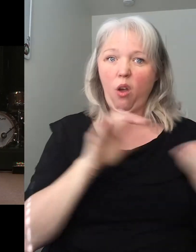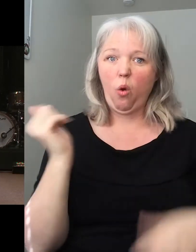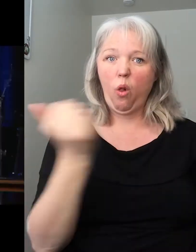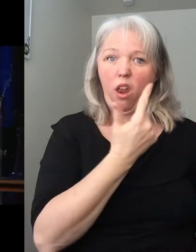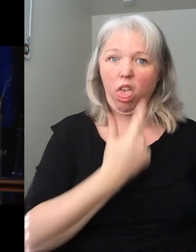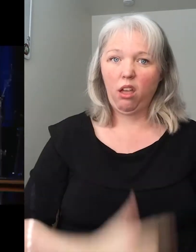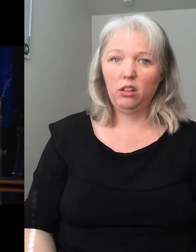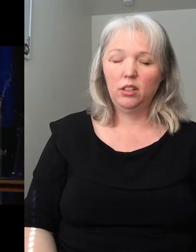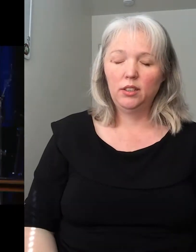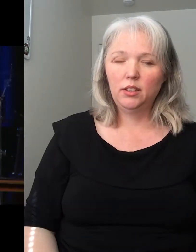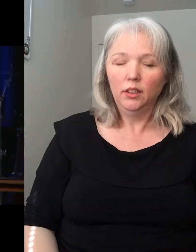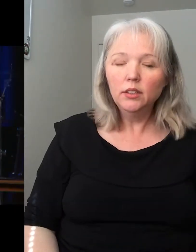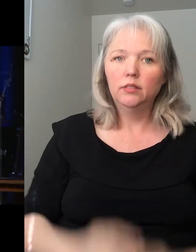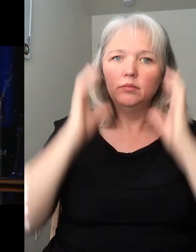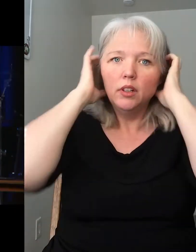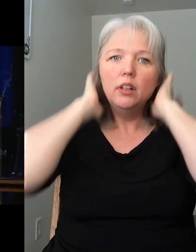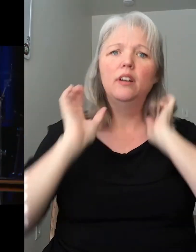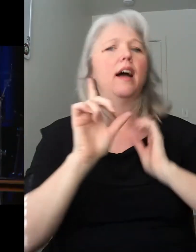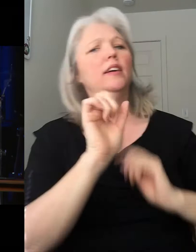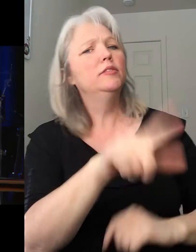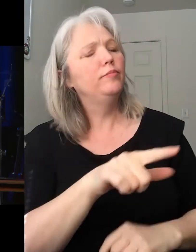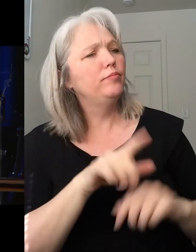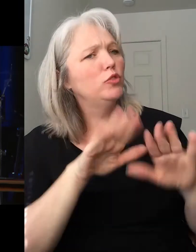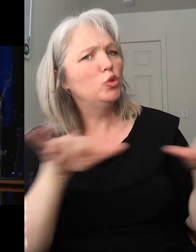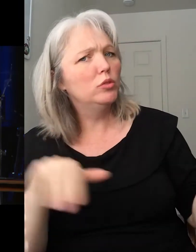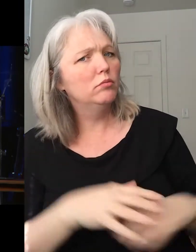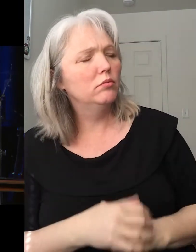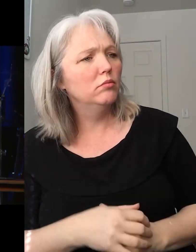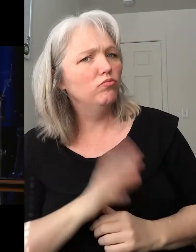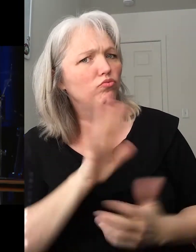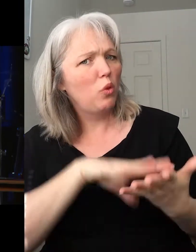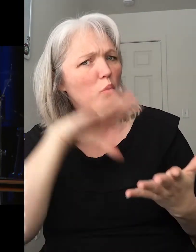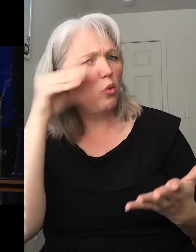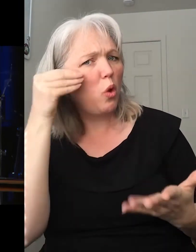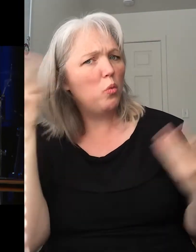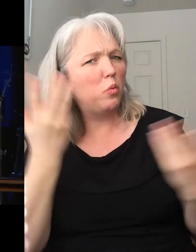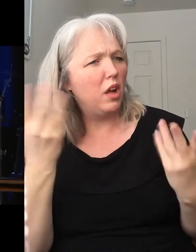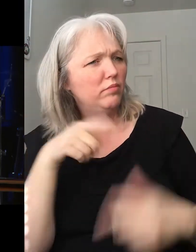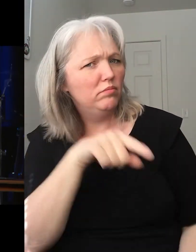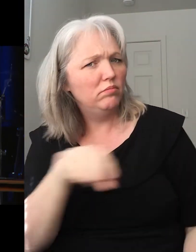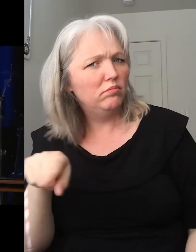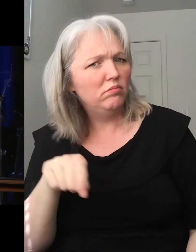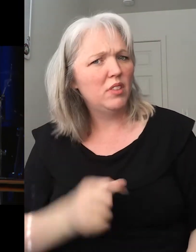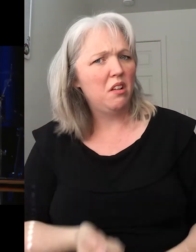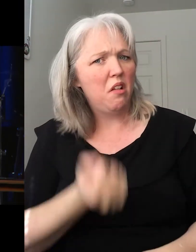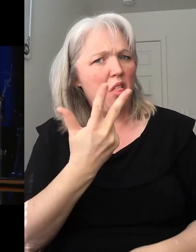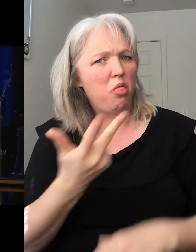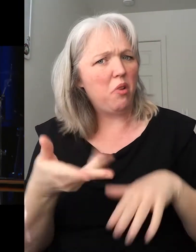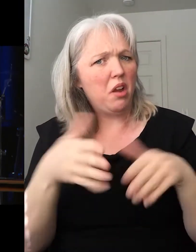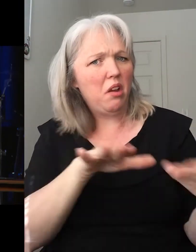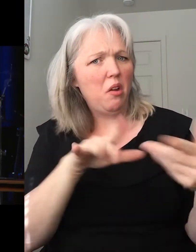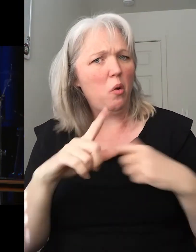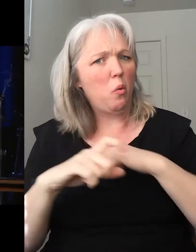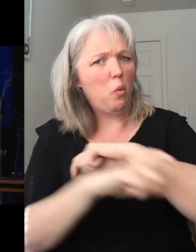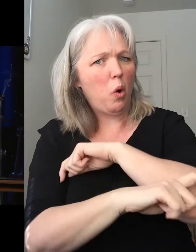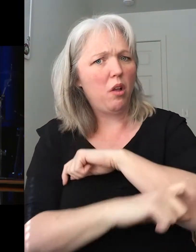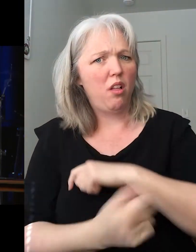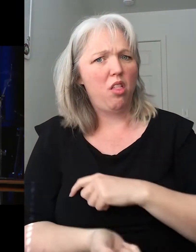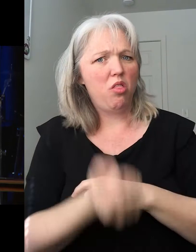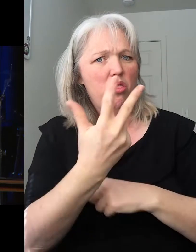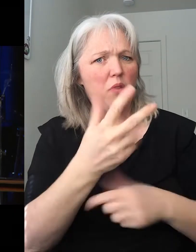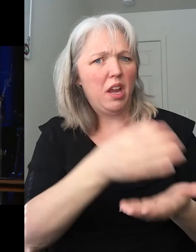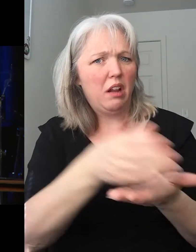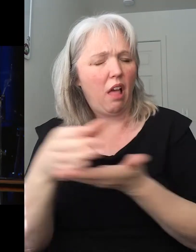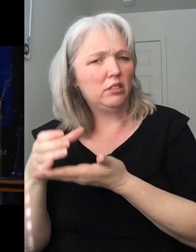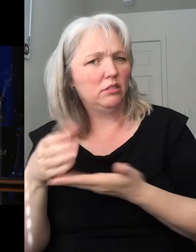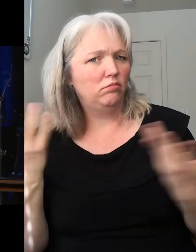died. He asked a question of the children. What do we learn from this? Three dead worms in